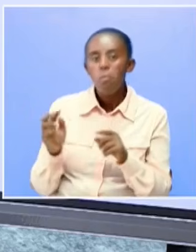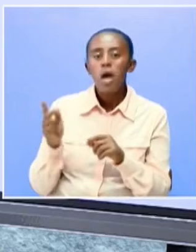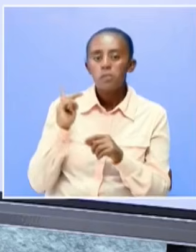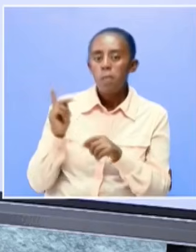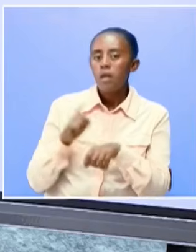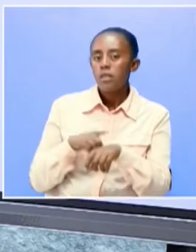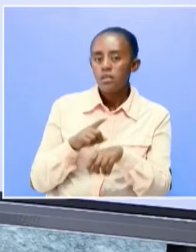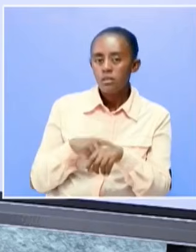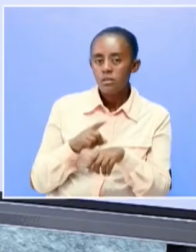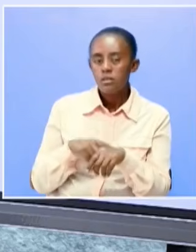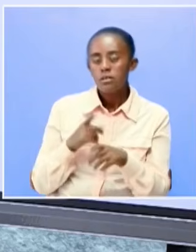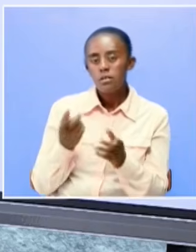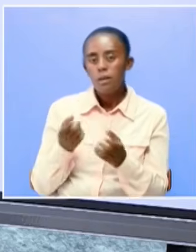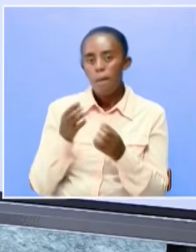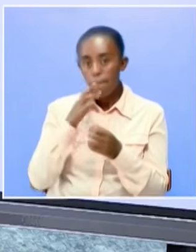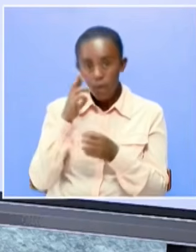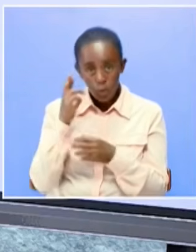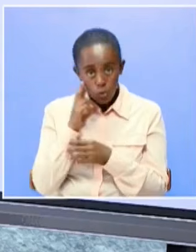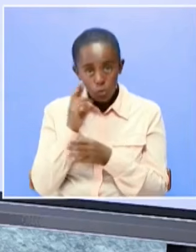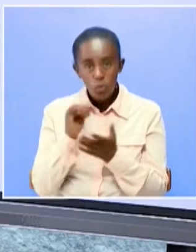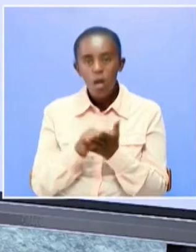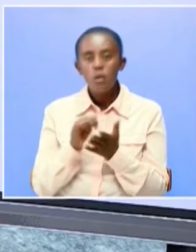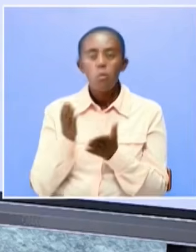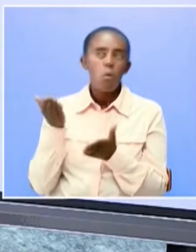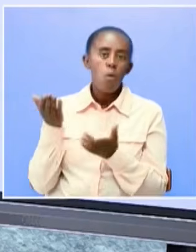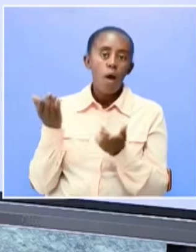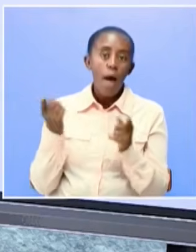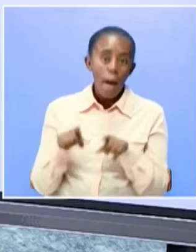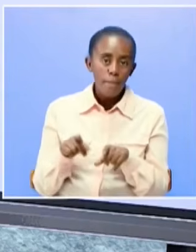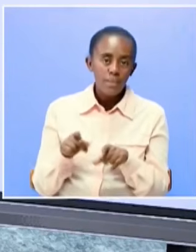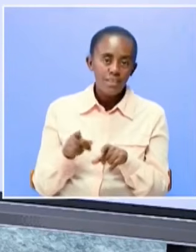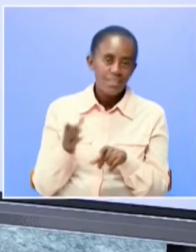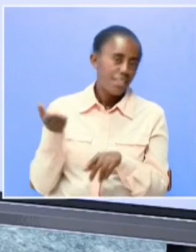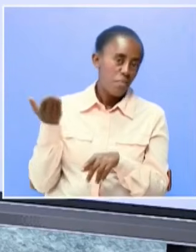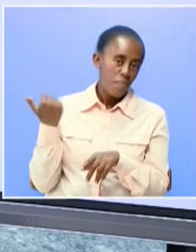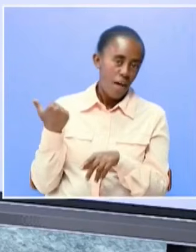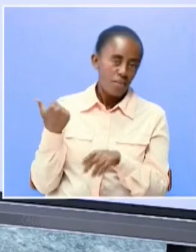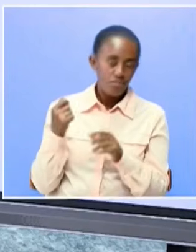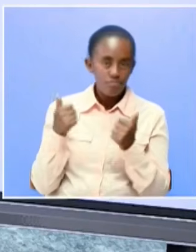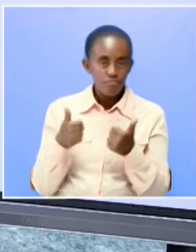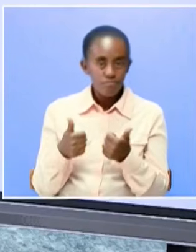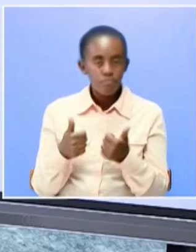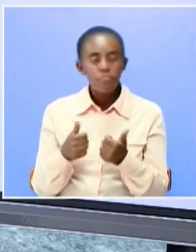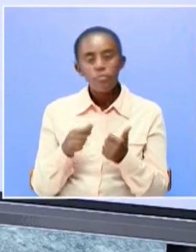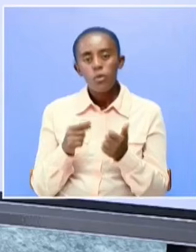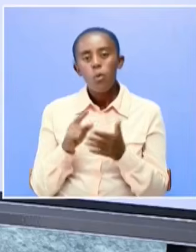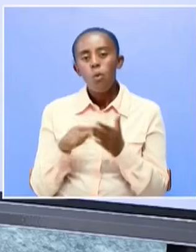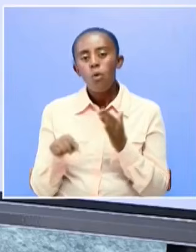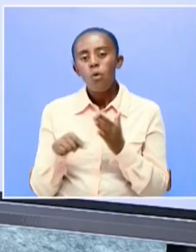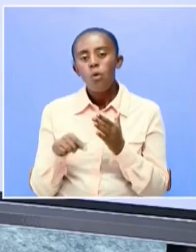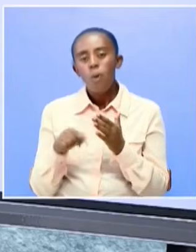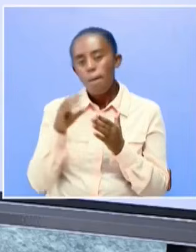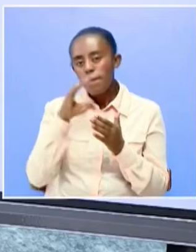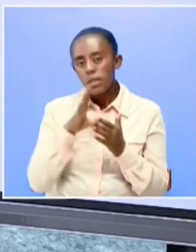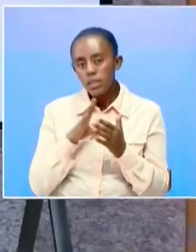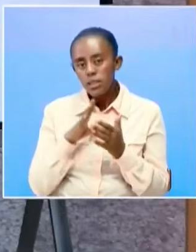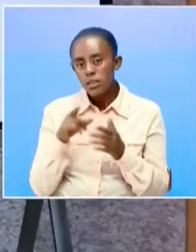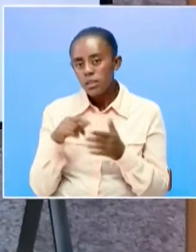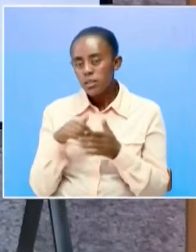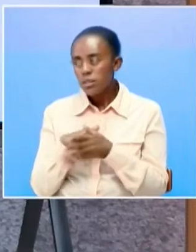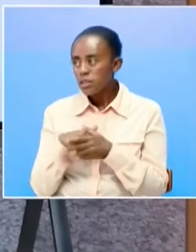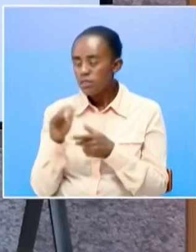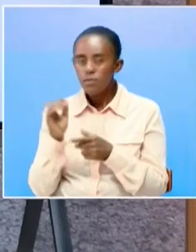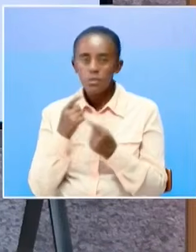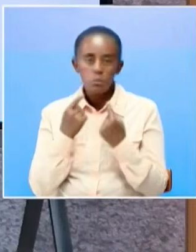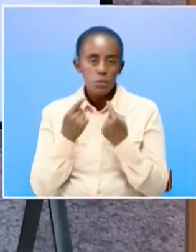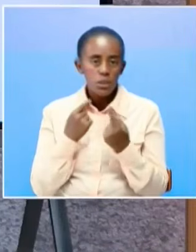tense. Because that was already happening in the past. Is it clear? What about the person who is just living at the time of